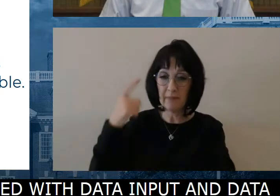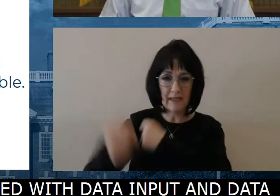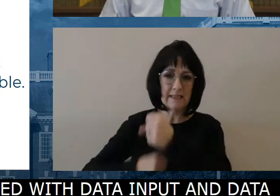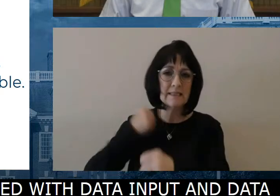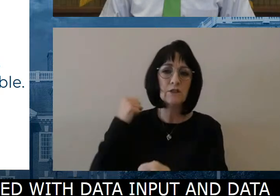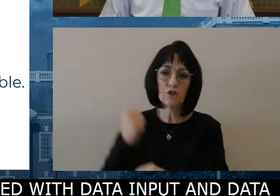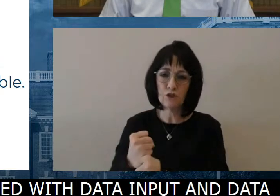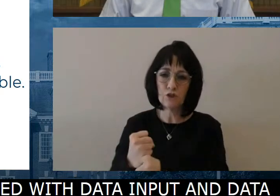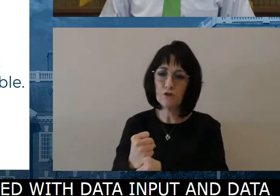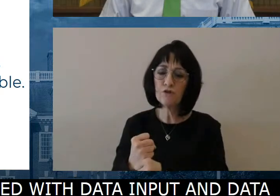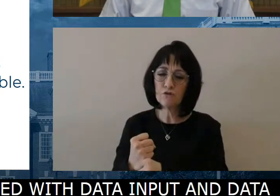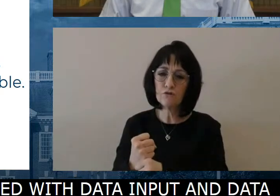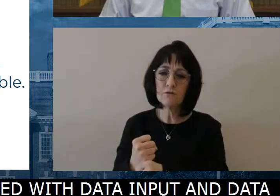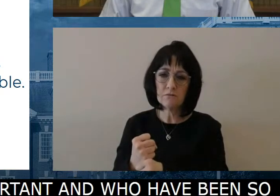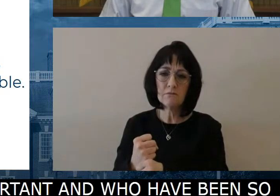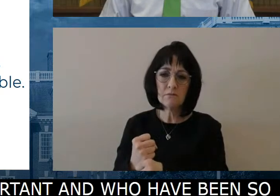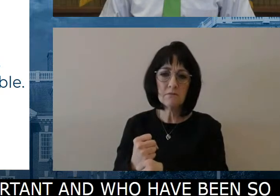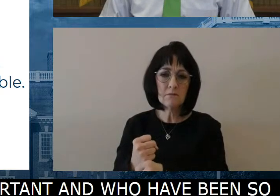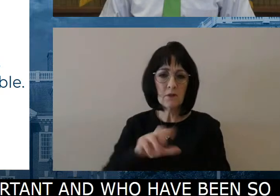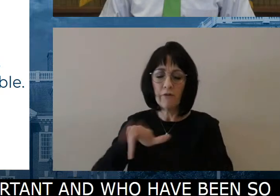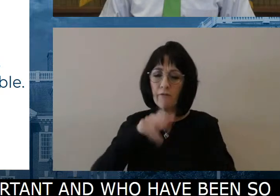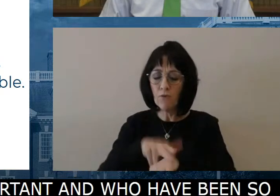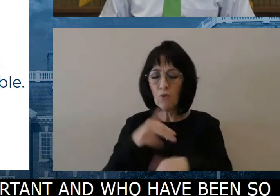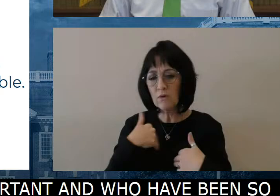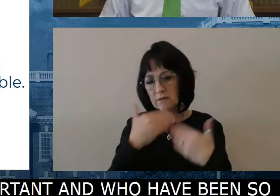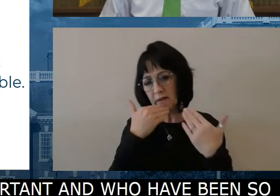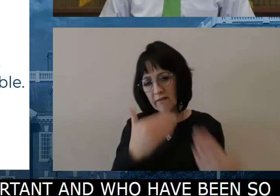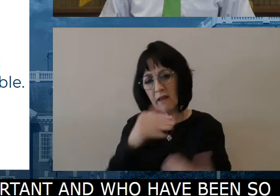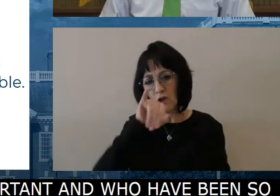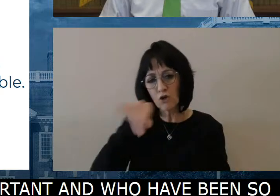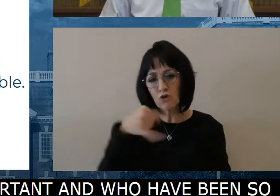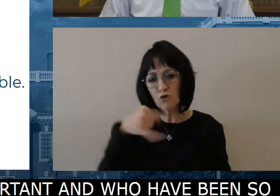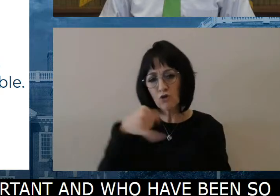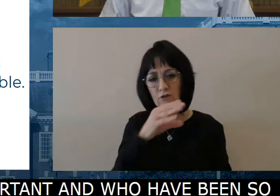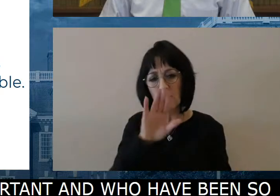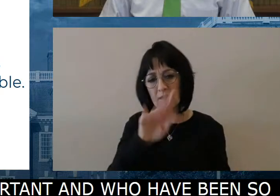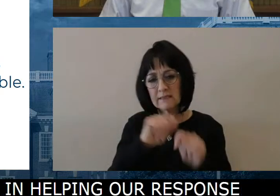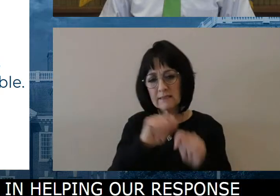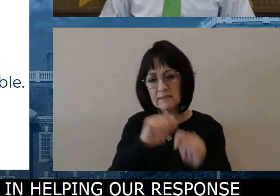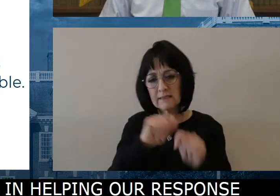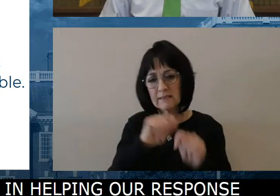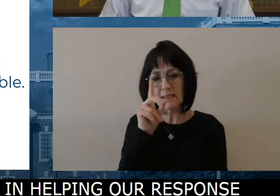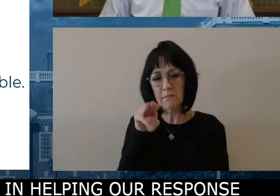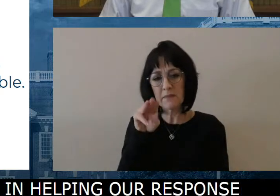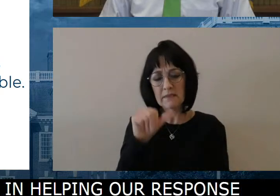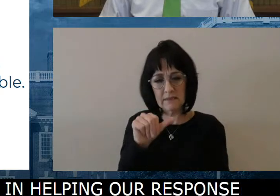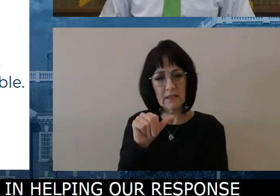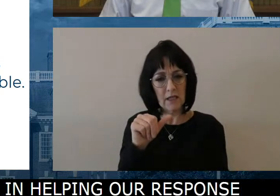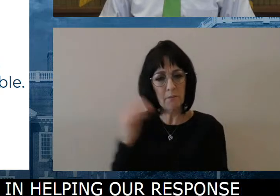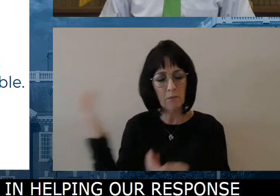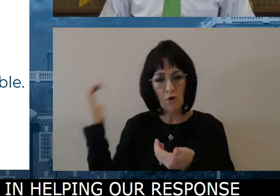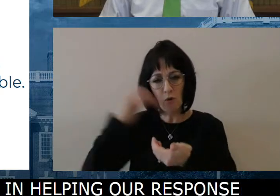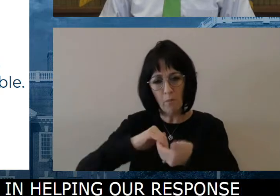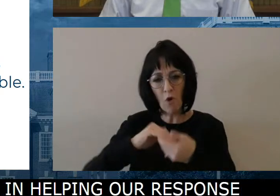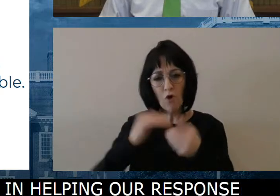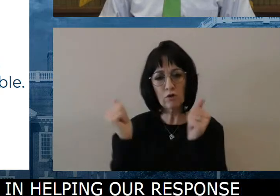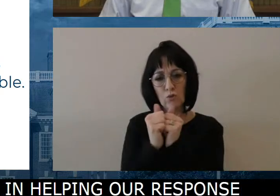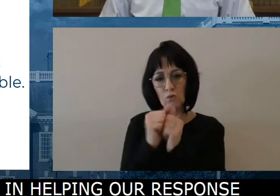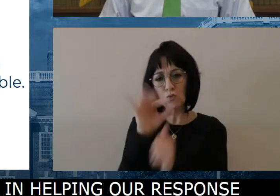efforts in our state. And of course, to AJ and his team at DEMA, our partnership with FEMA